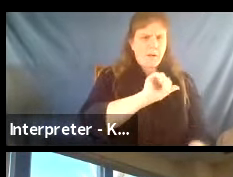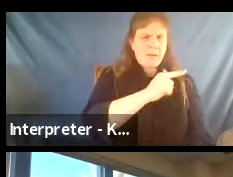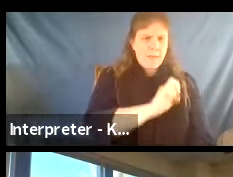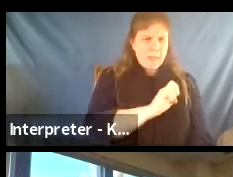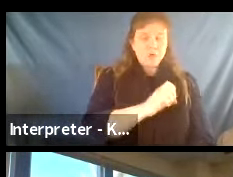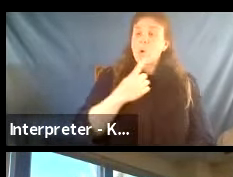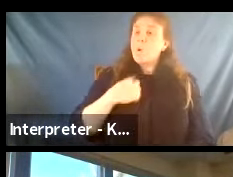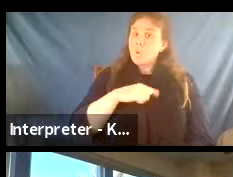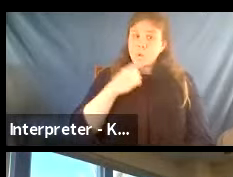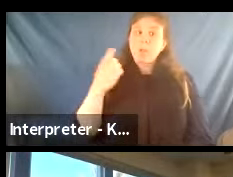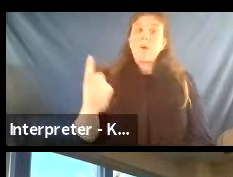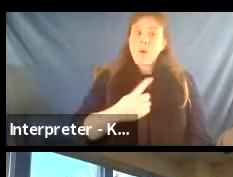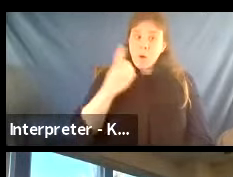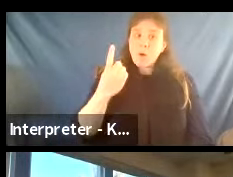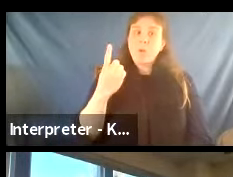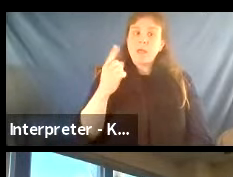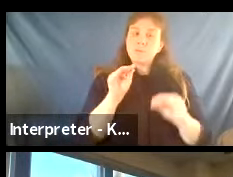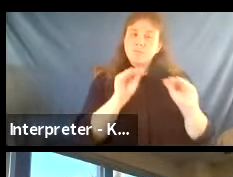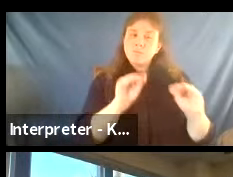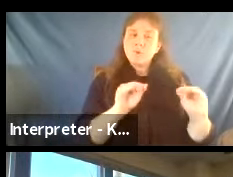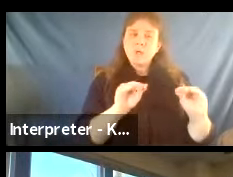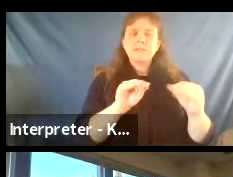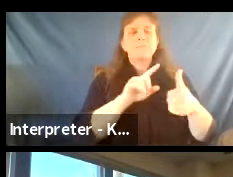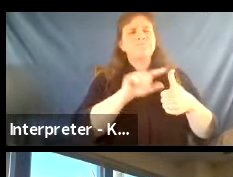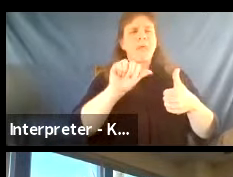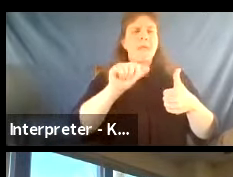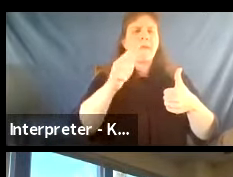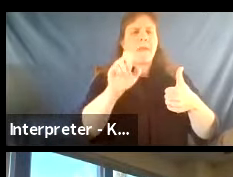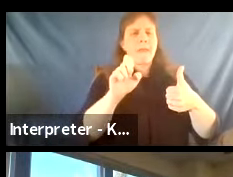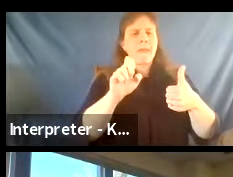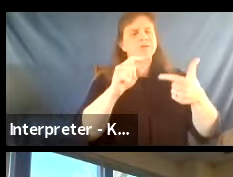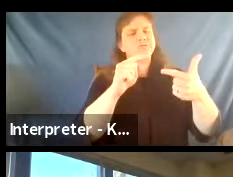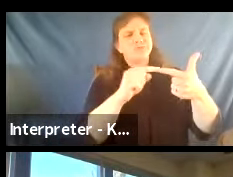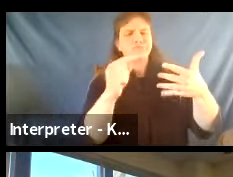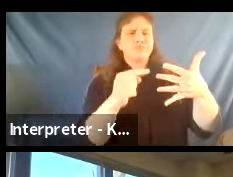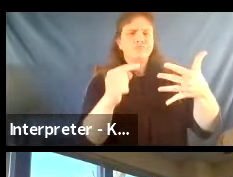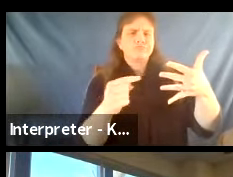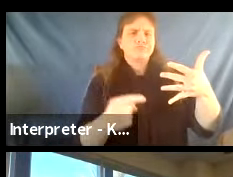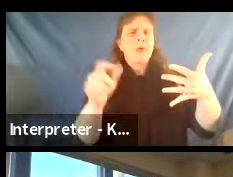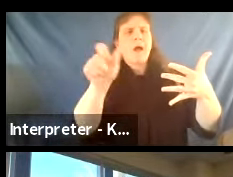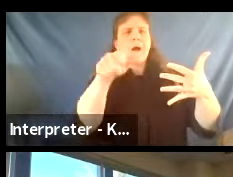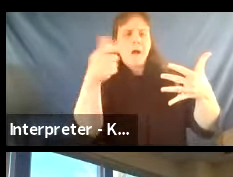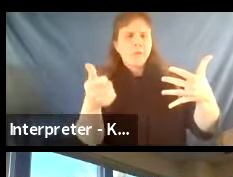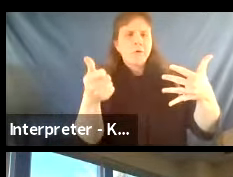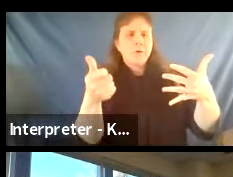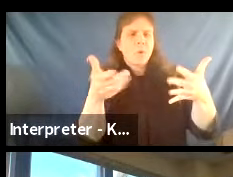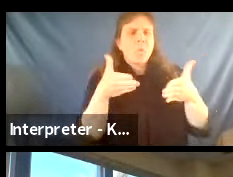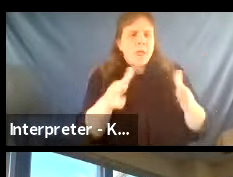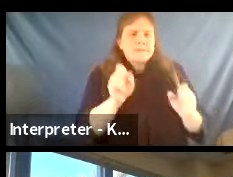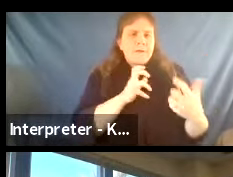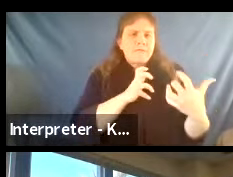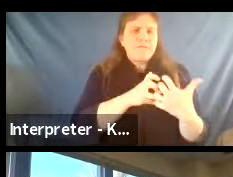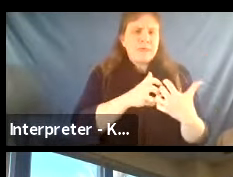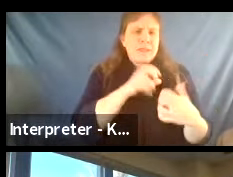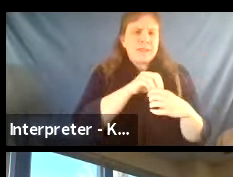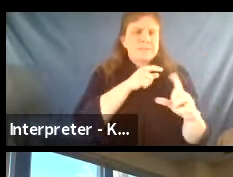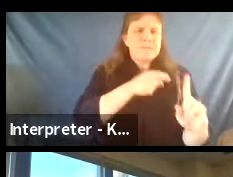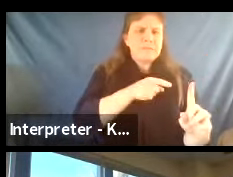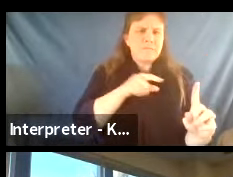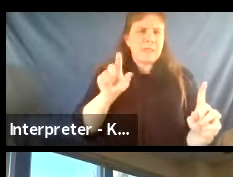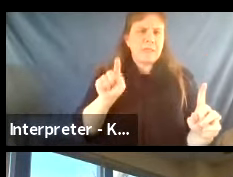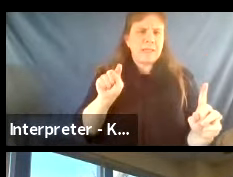age is one factor, but also had other sectors based on the other values we talked about as far as societal